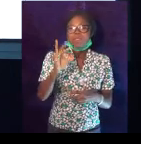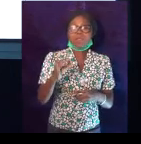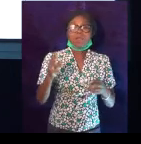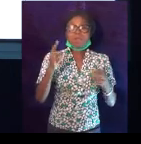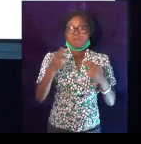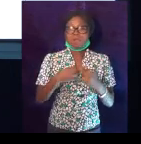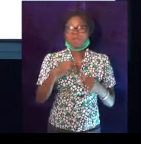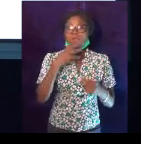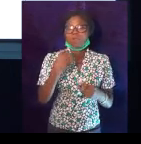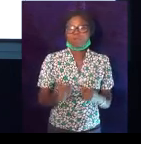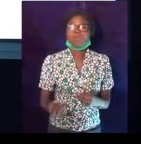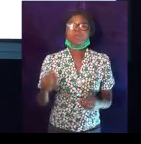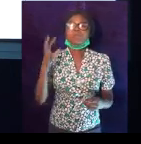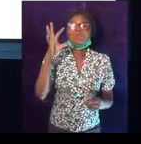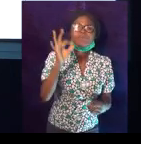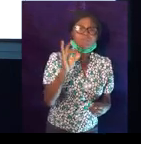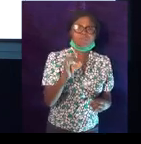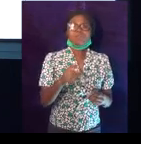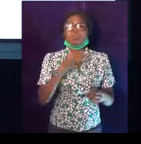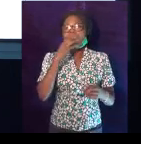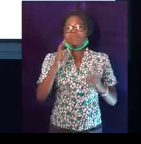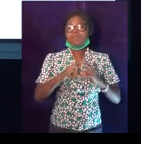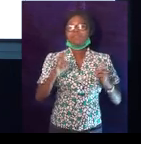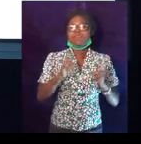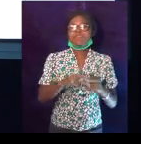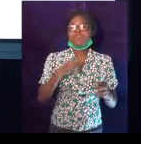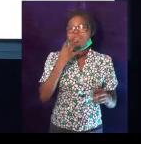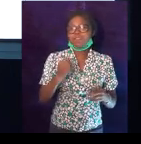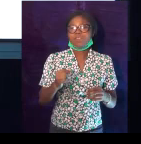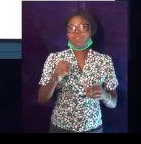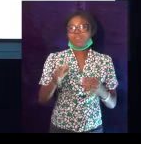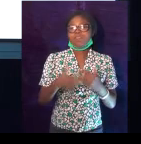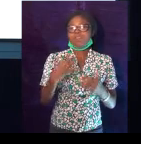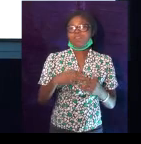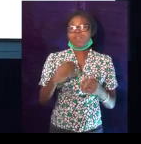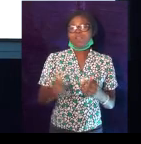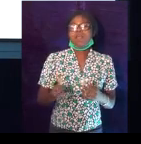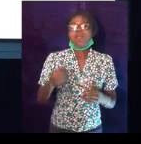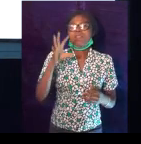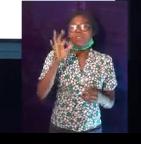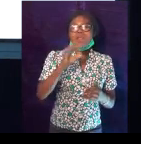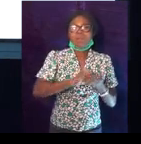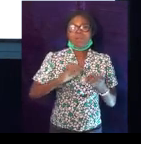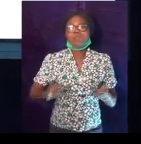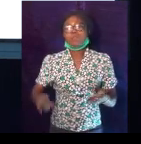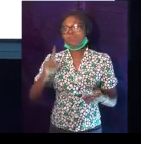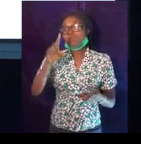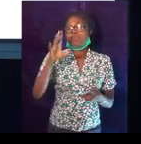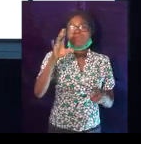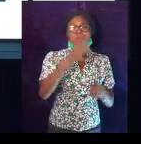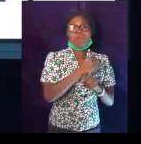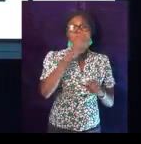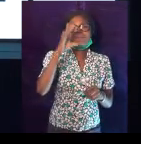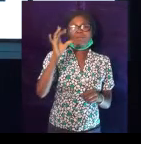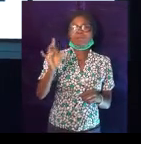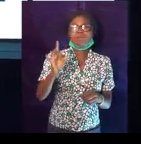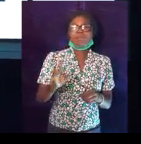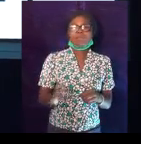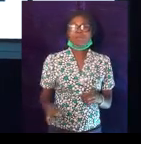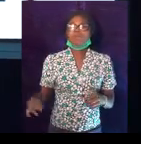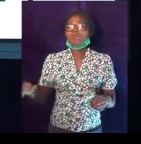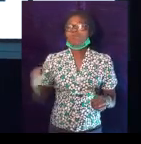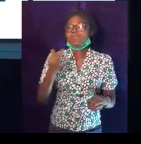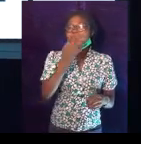9 times 9 is very easy. 9 minus 1, I get me 8.